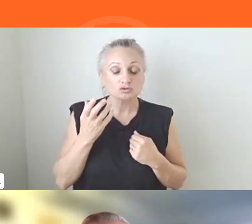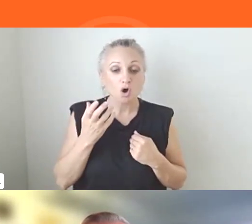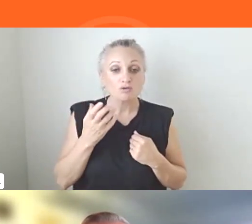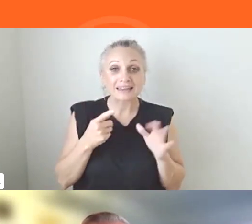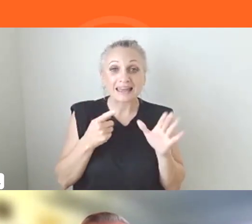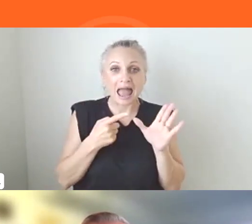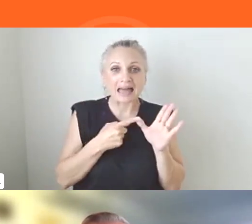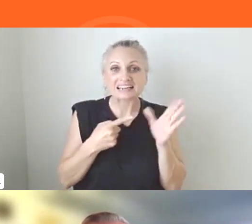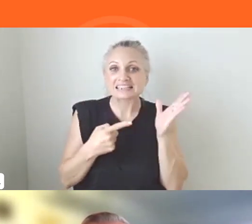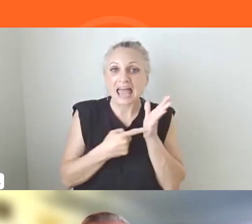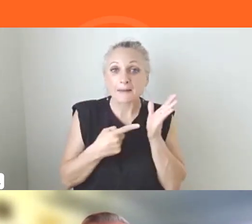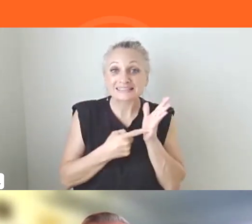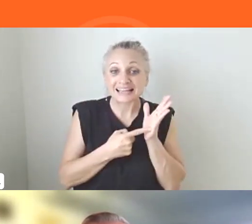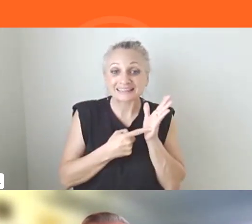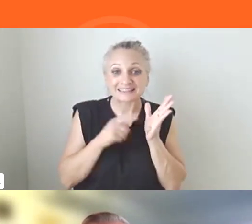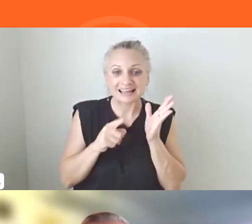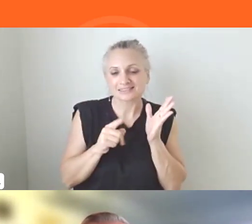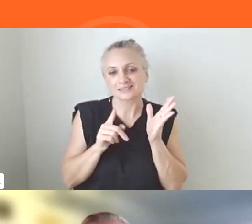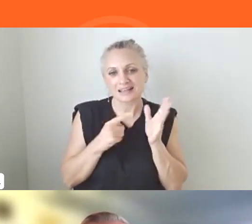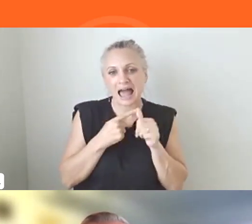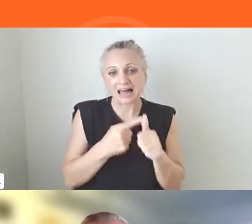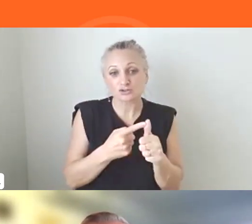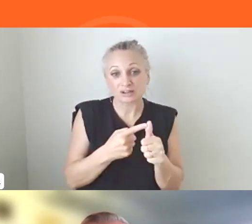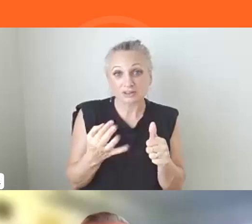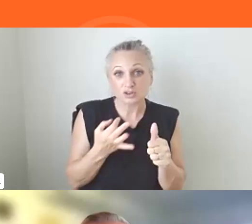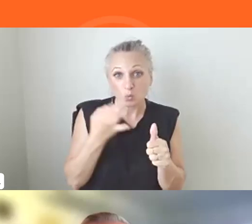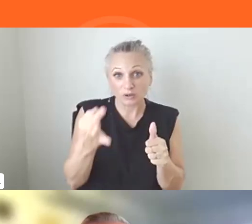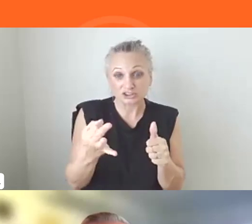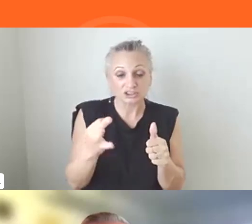stick and carrot sort of problem that we always have. You know,